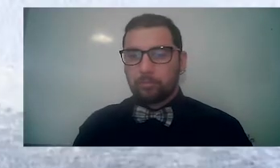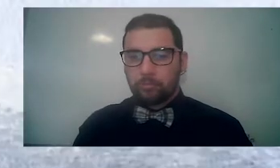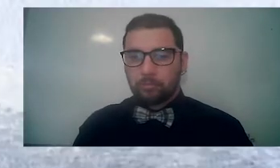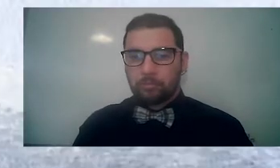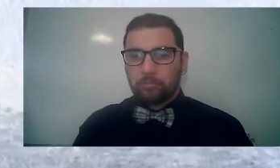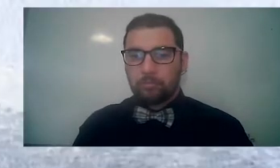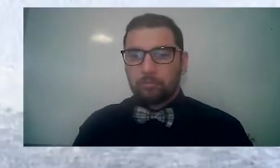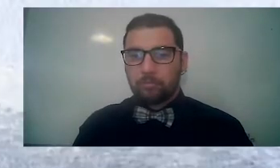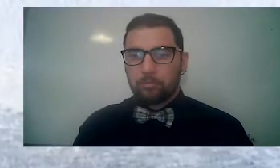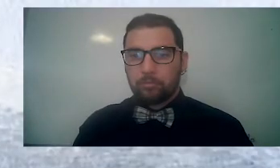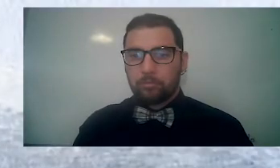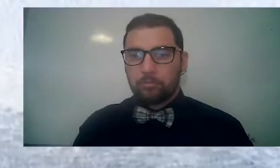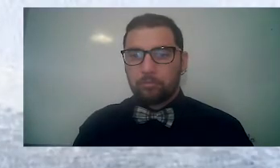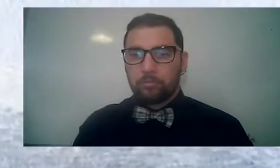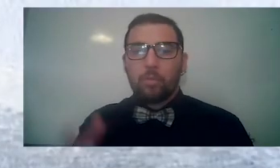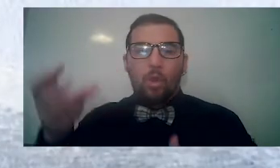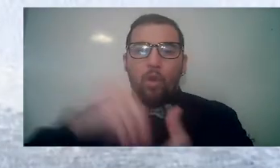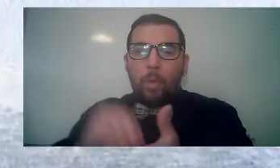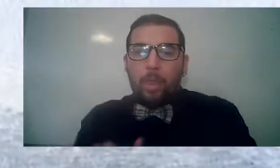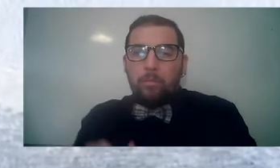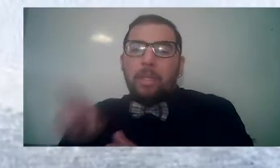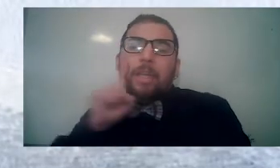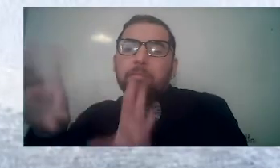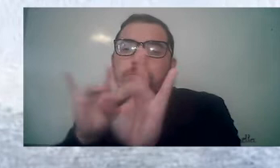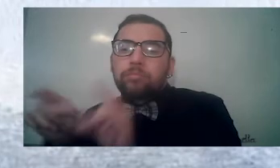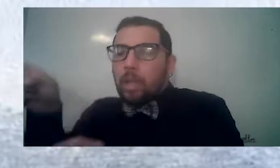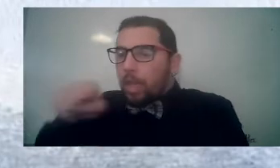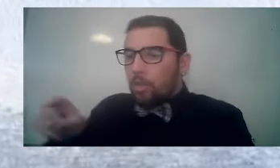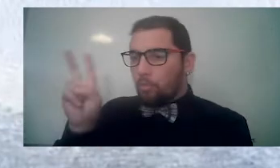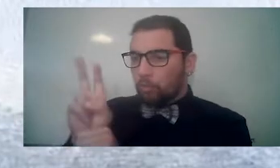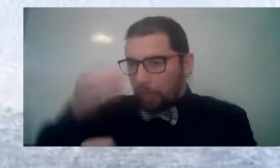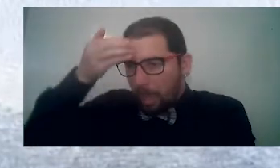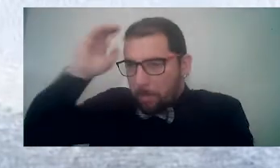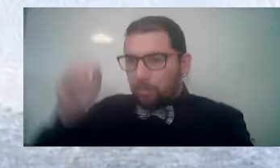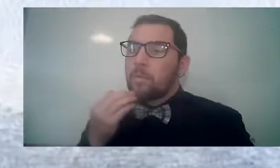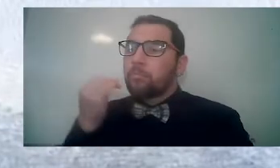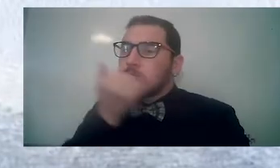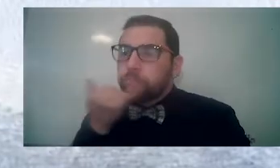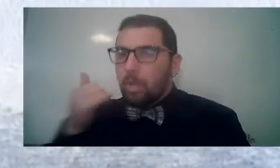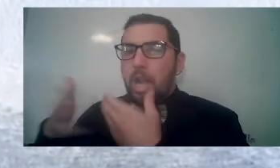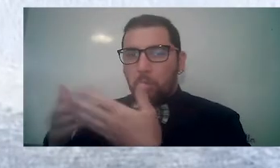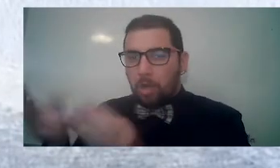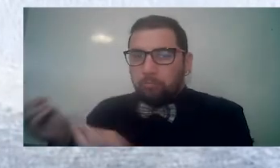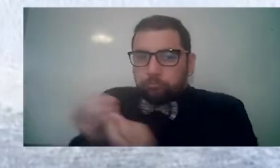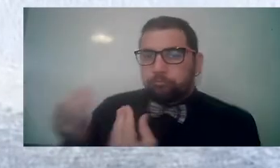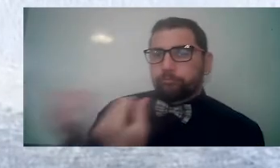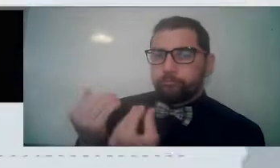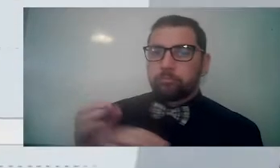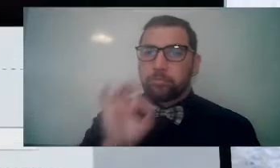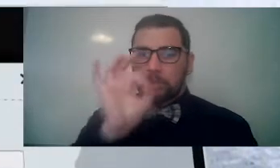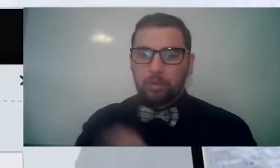meo. Kom sungu kon kilelo fao, malatung ei ta kimel femu, ka re mapuzungu femu.